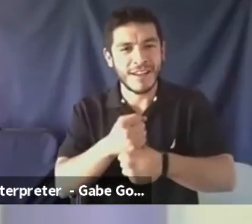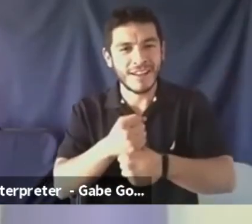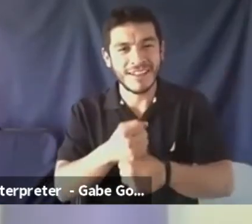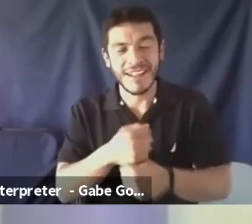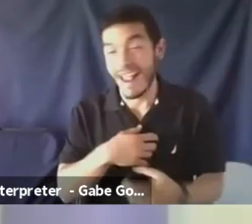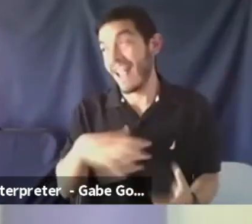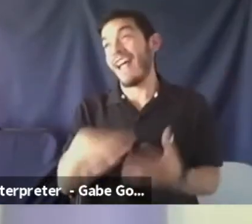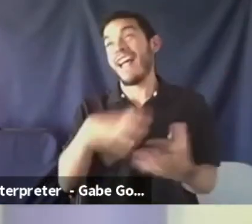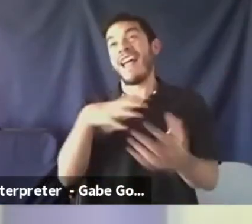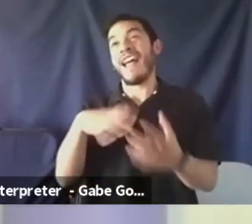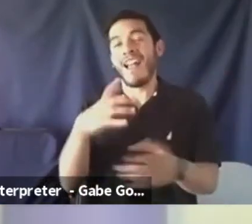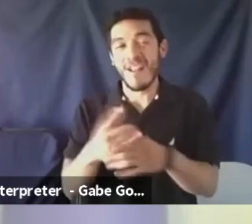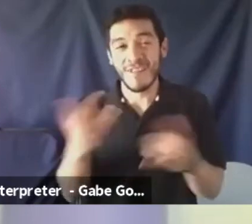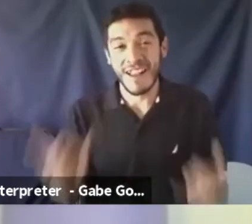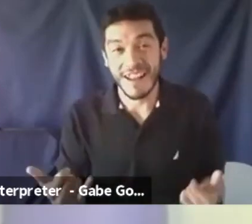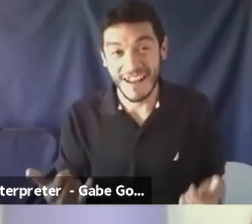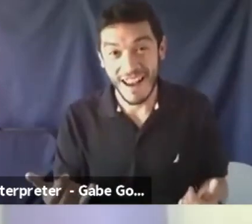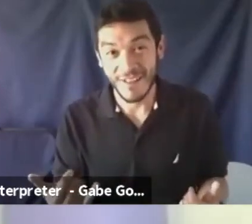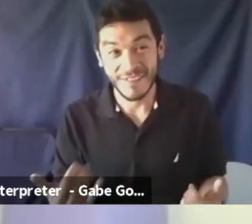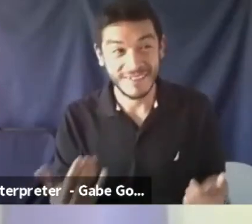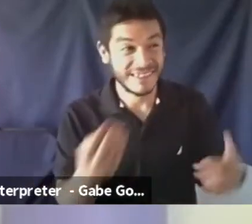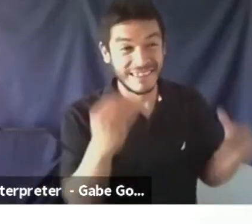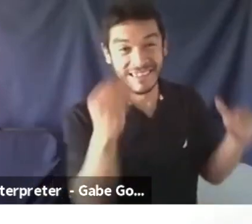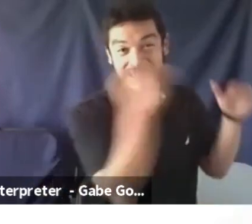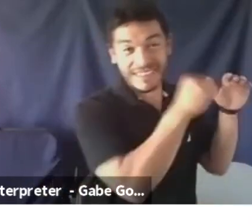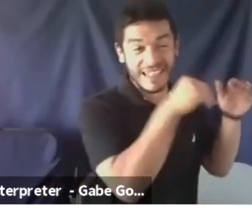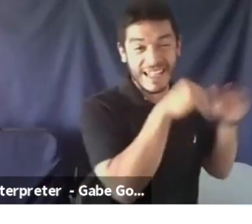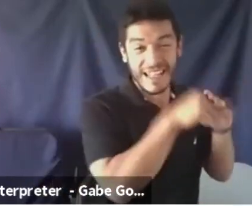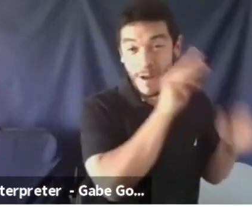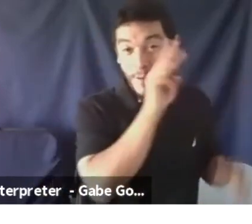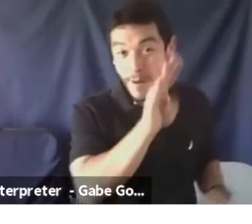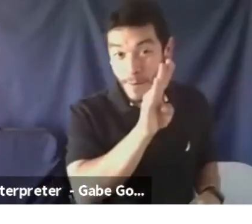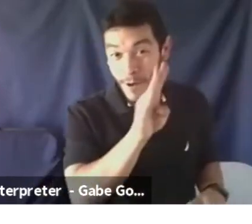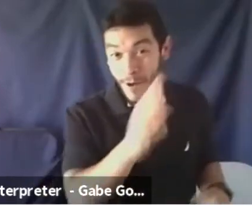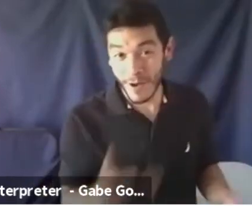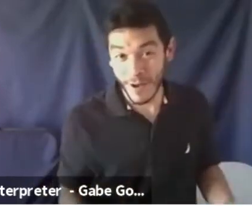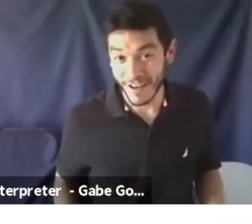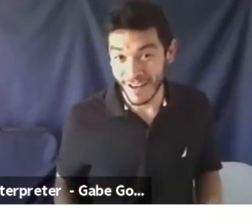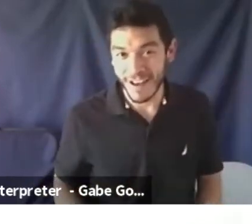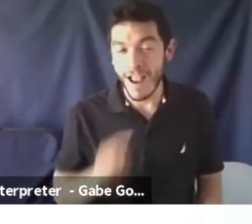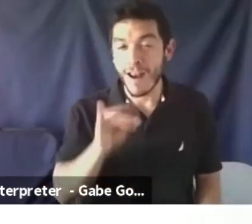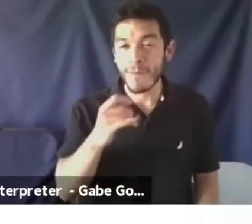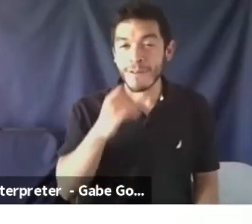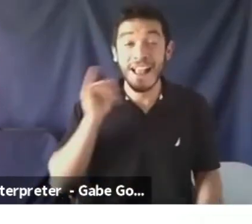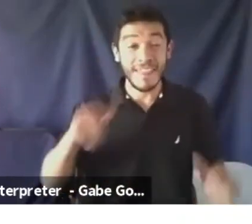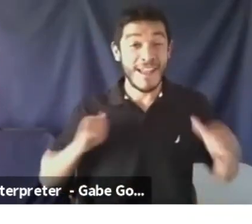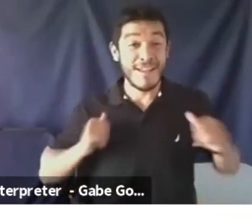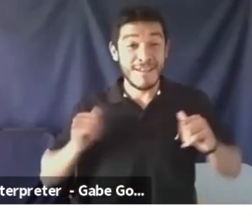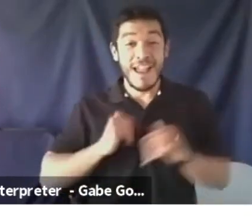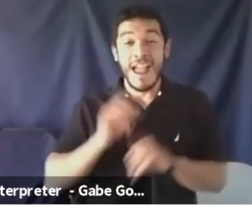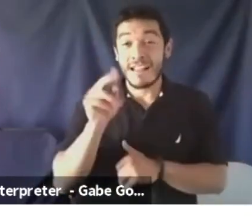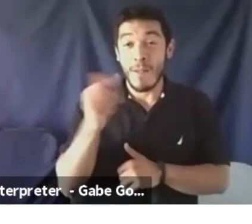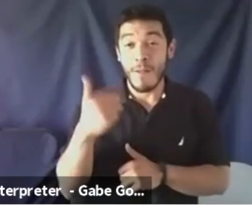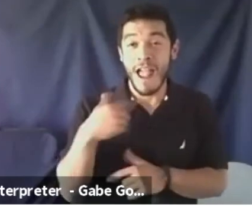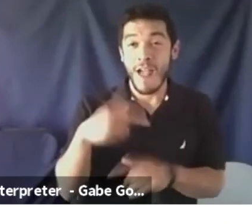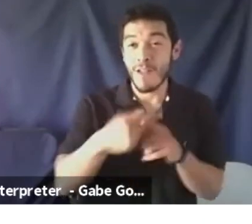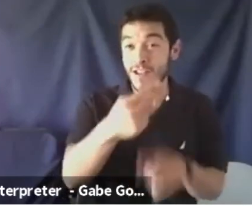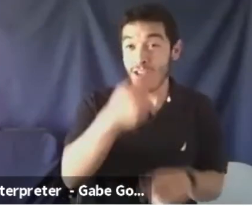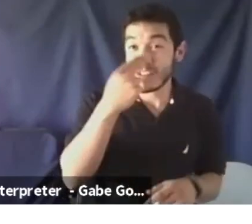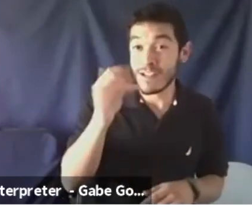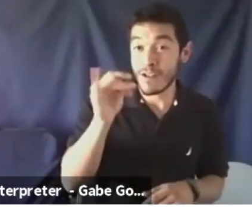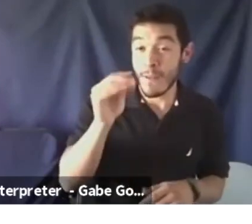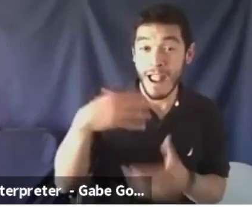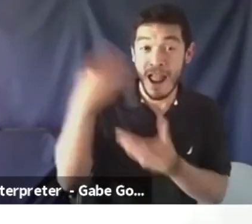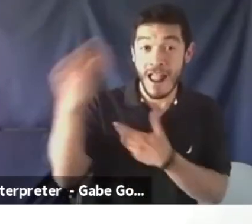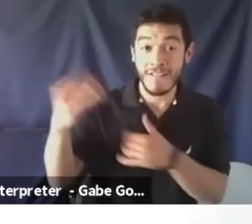They're at storage at Warner Brothers. That jacket the jacket that Deborah has when she sees Chairman outside of jail,